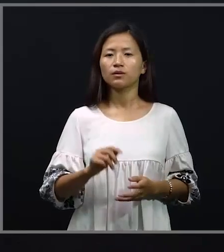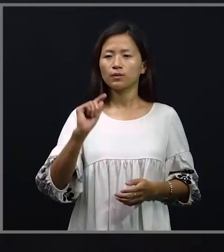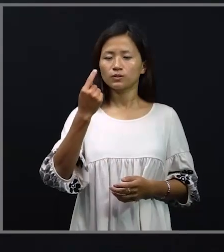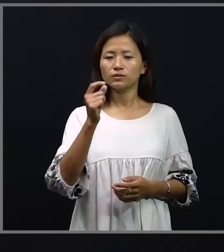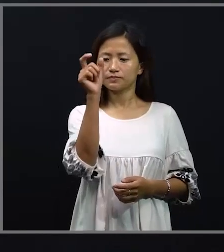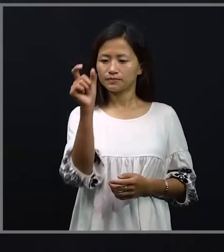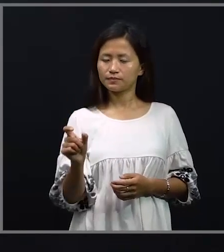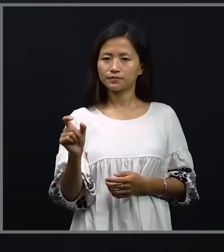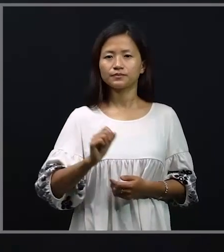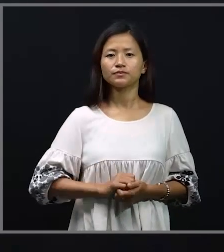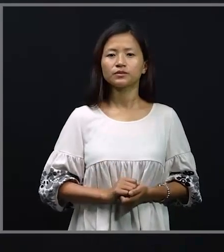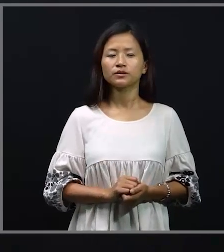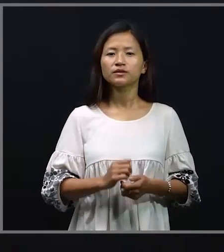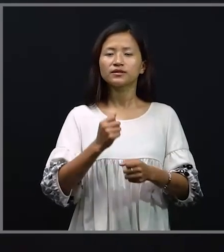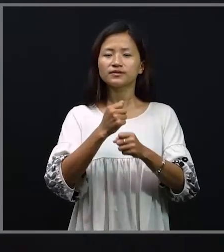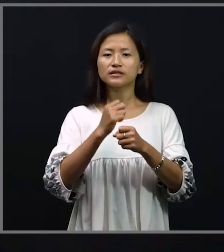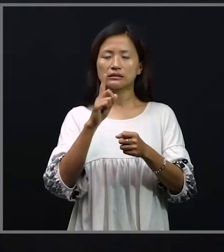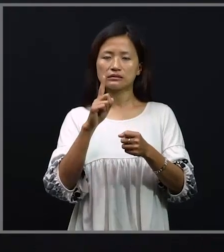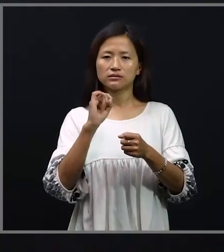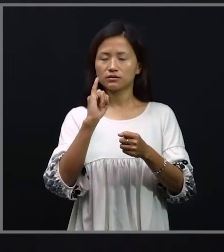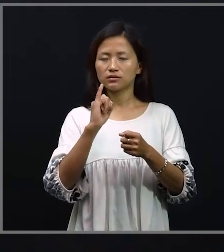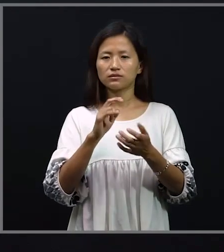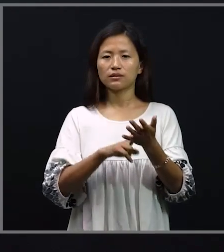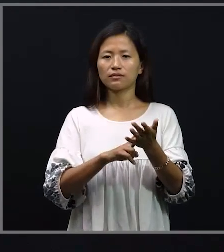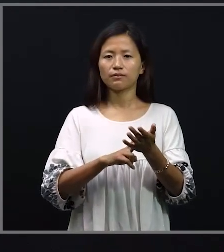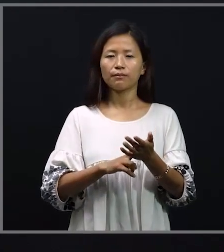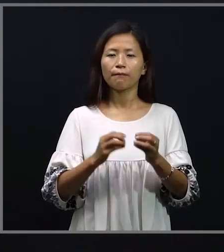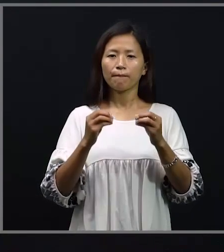is Jean Bodin.